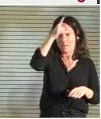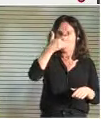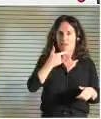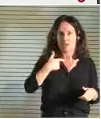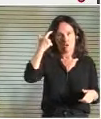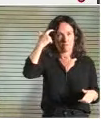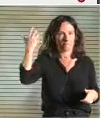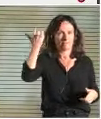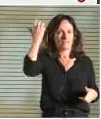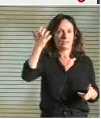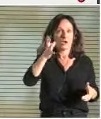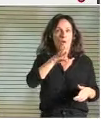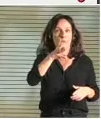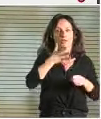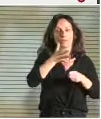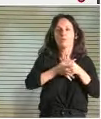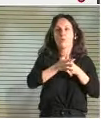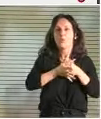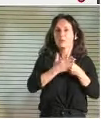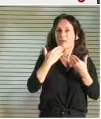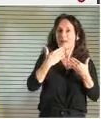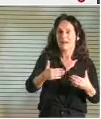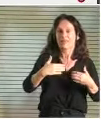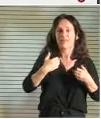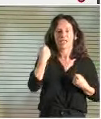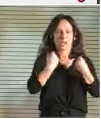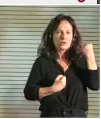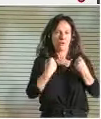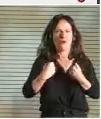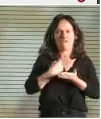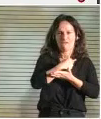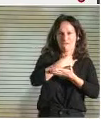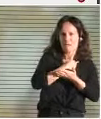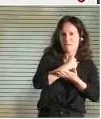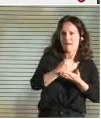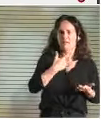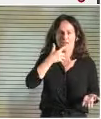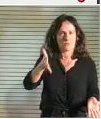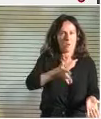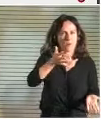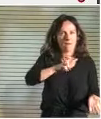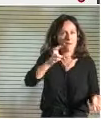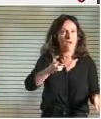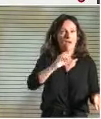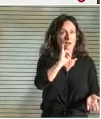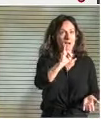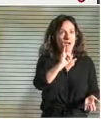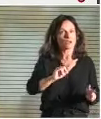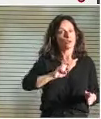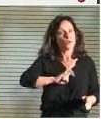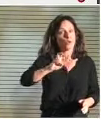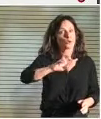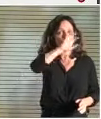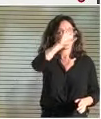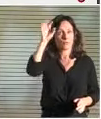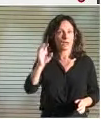we have pharmaceutical industry, we have production, and there are other countries in the world, they have national goods, but there are